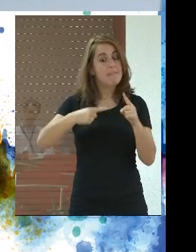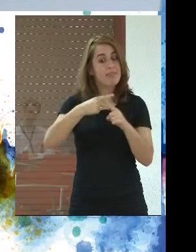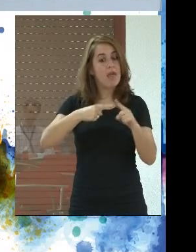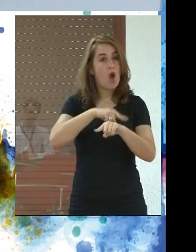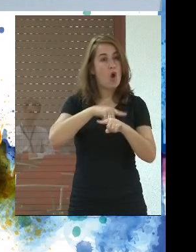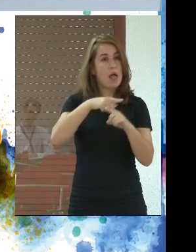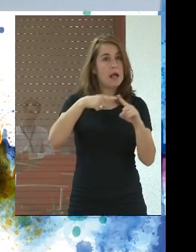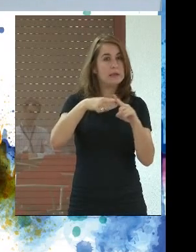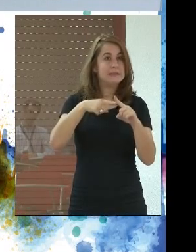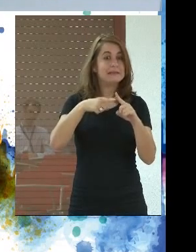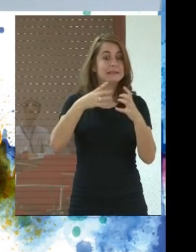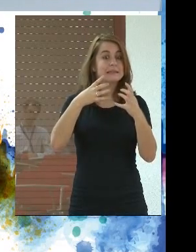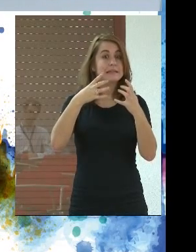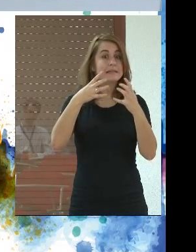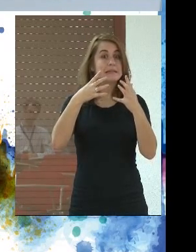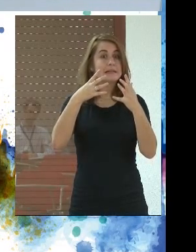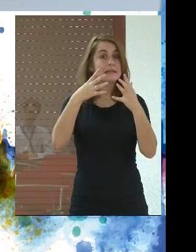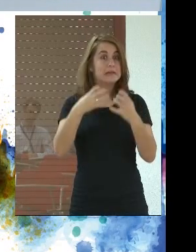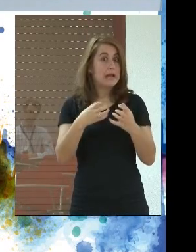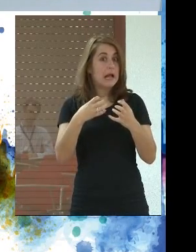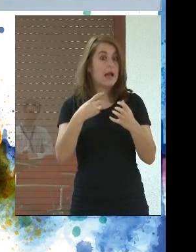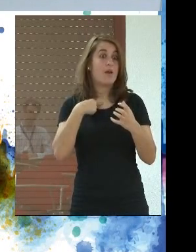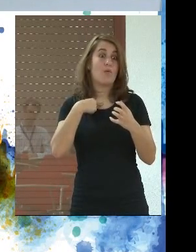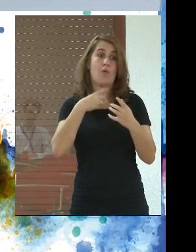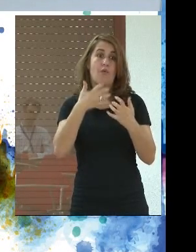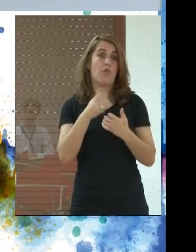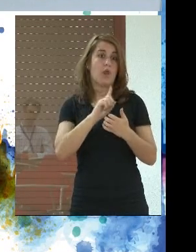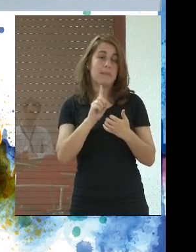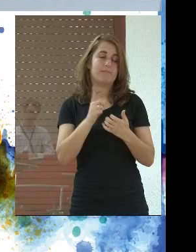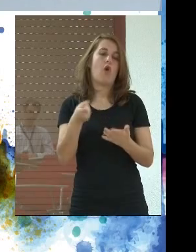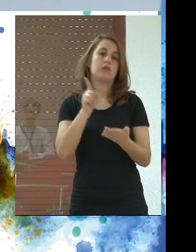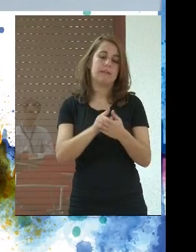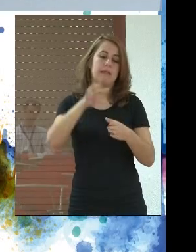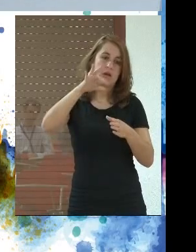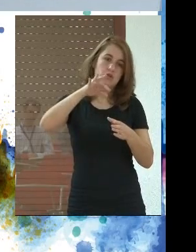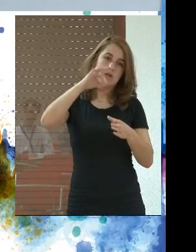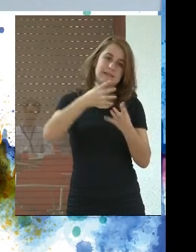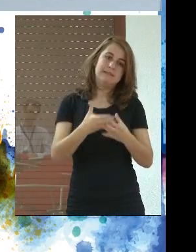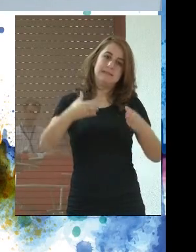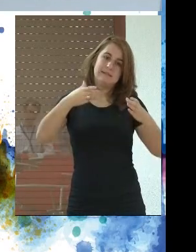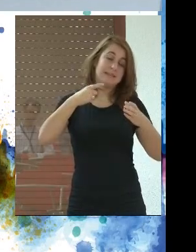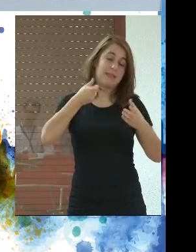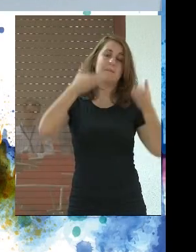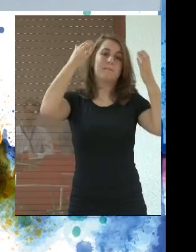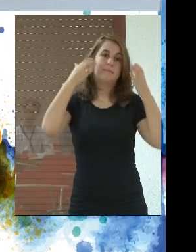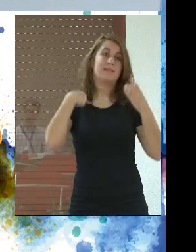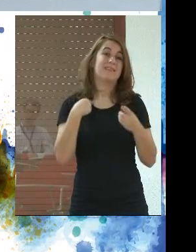não se conforma com a lentidão da justiça, já que até hoje a data do julgamento não foi